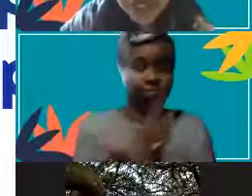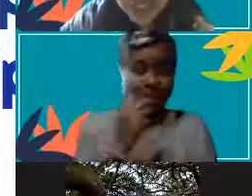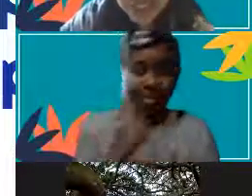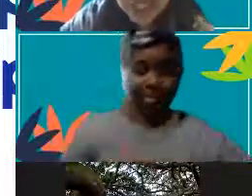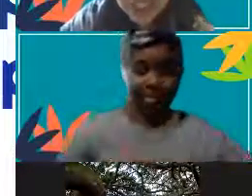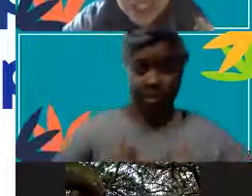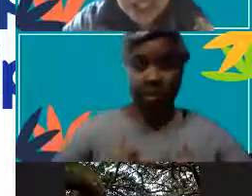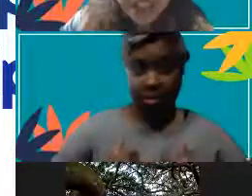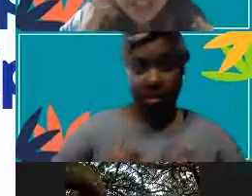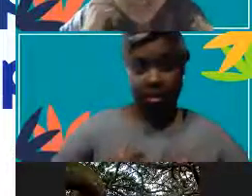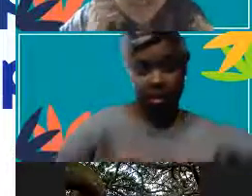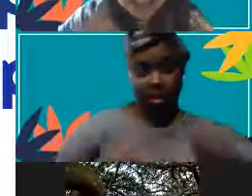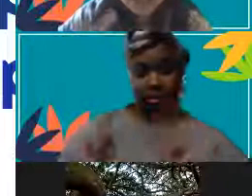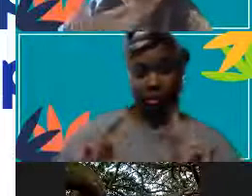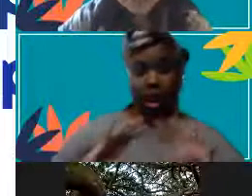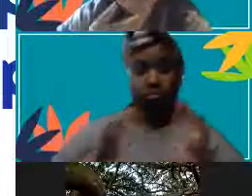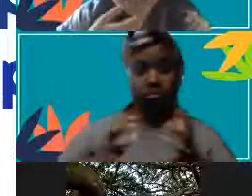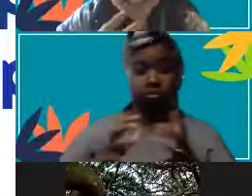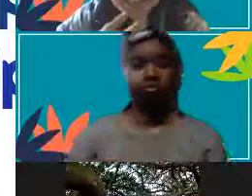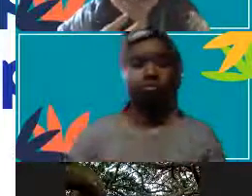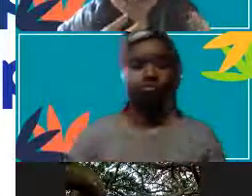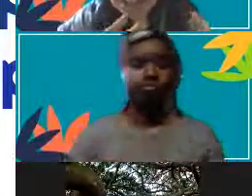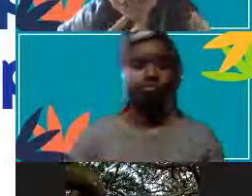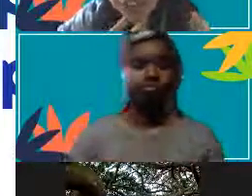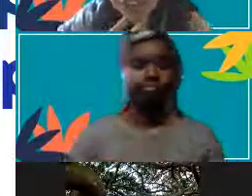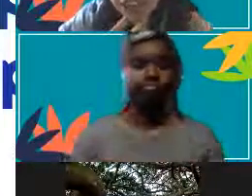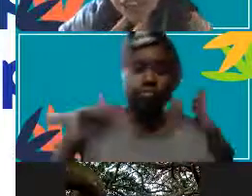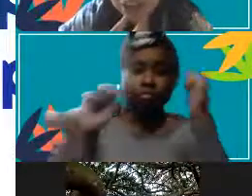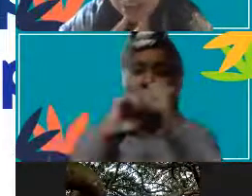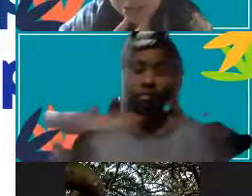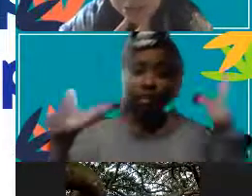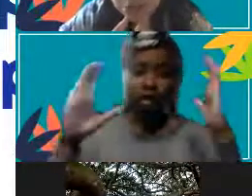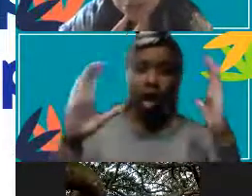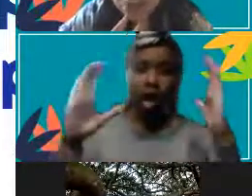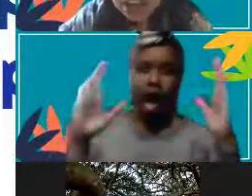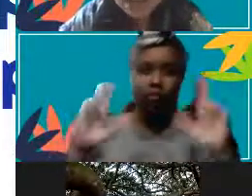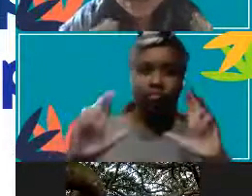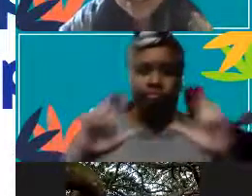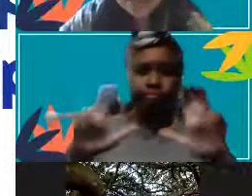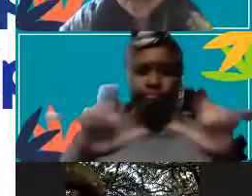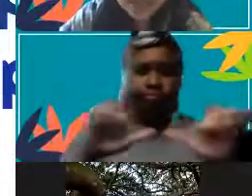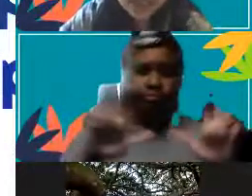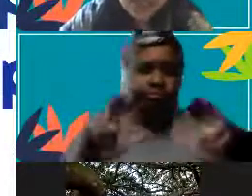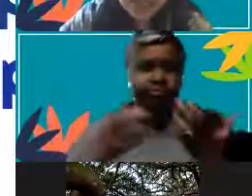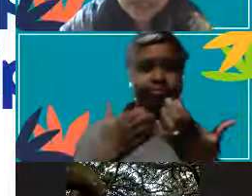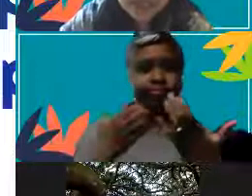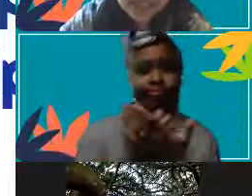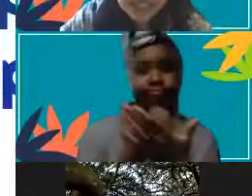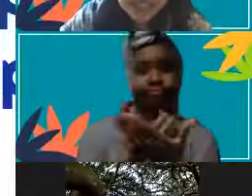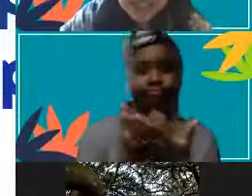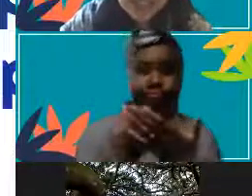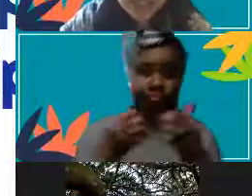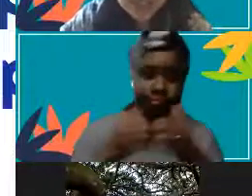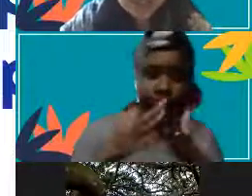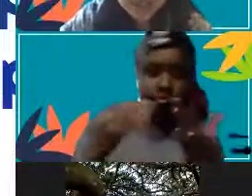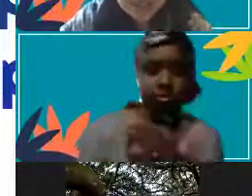species, really. So imagine what investing in a regenerative economy grounded in respect for life and